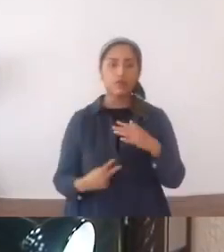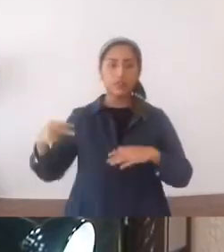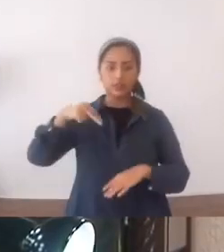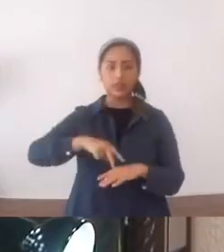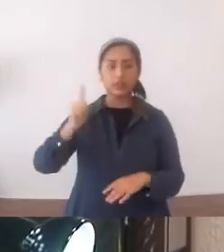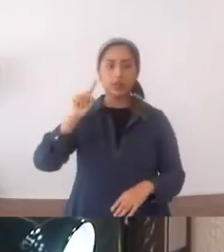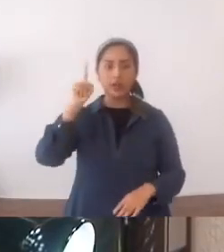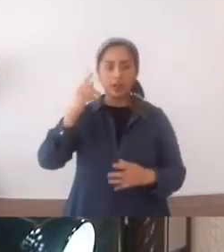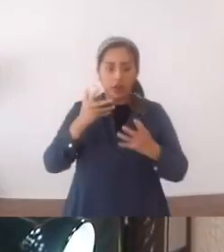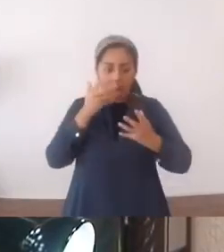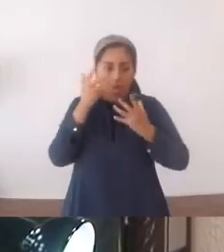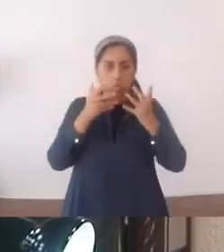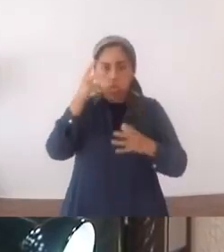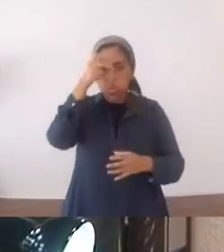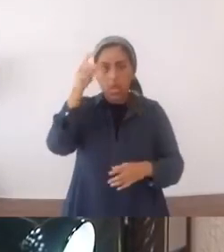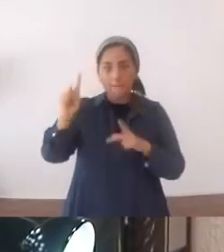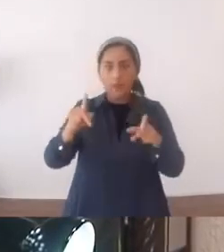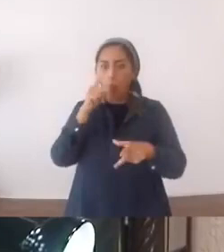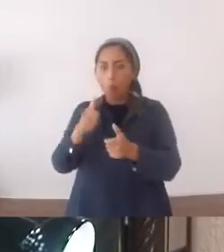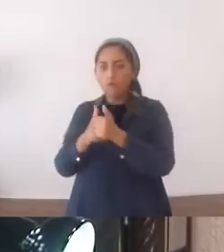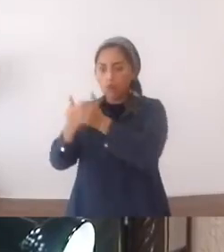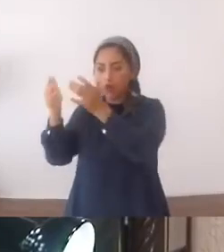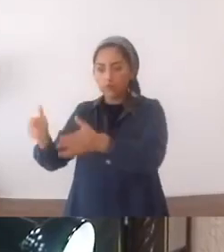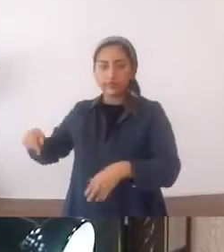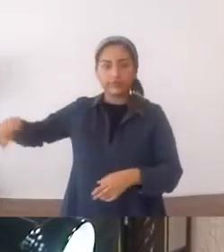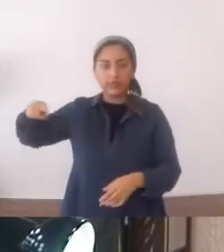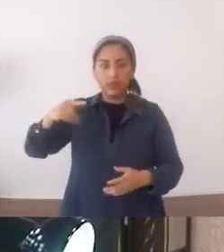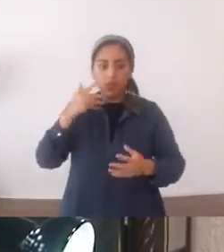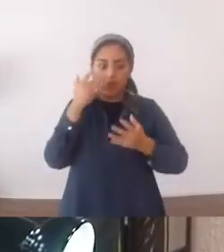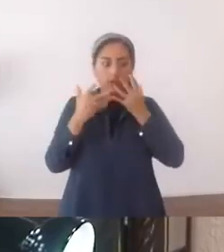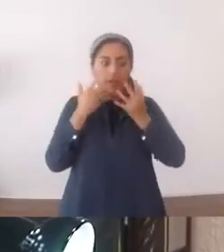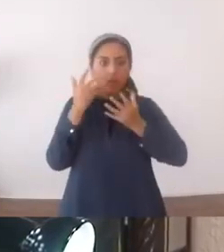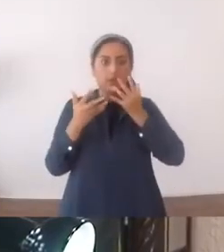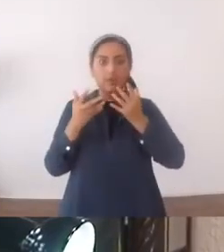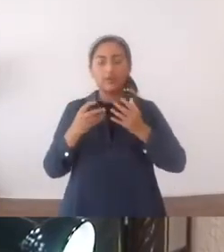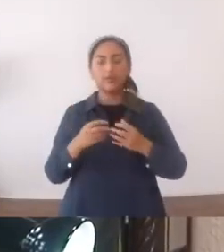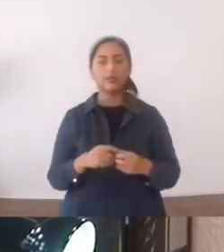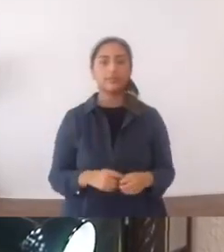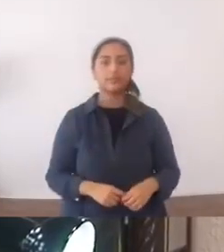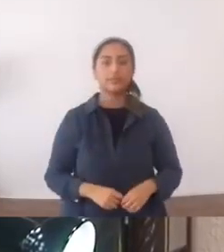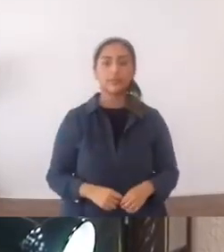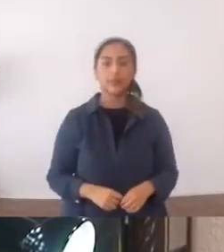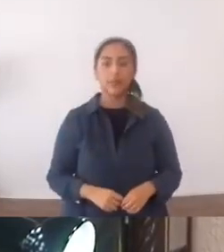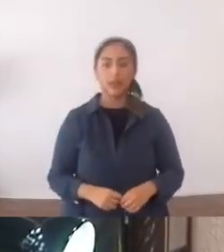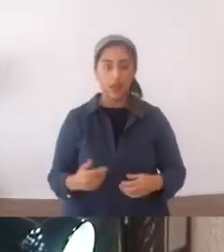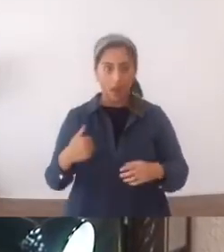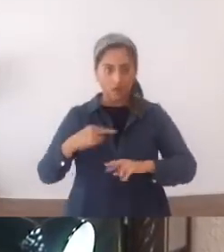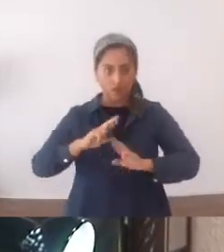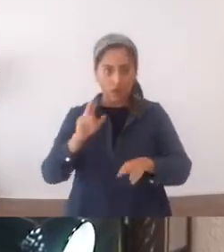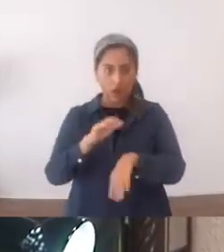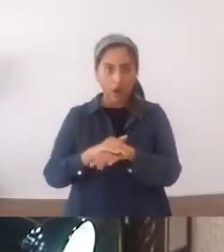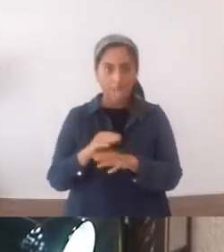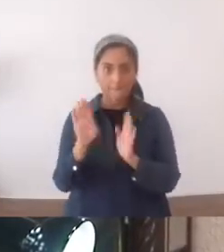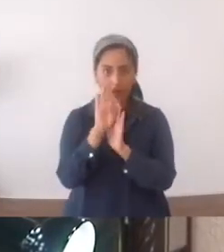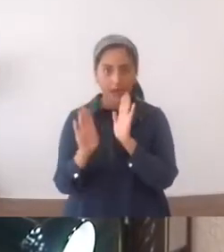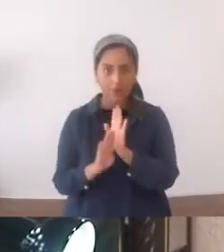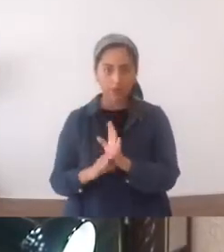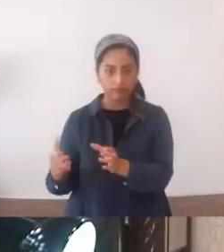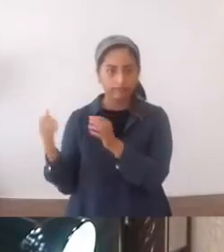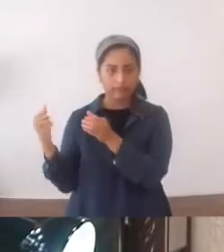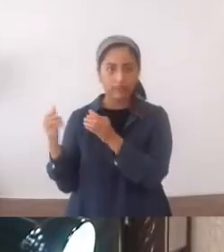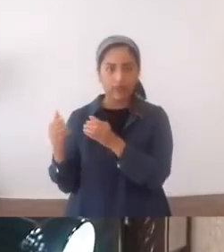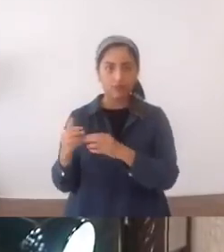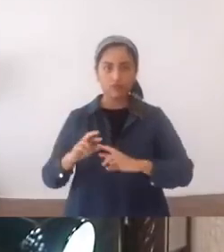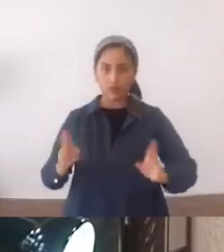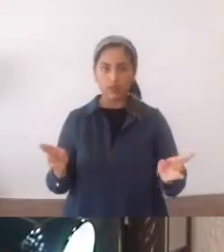su timber, resurrección, and in his donde resurrection, avergonzó al diablo y las potestades demoníacas. where he ashamed the devil and the Aquí demonic está en la